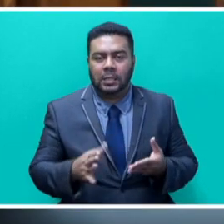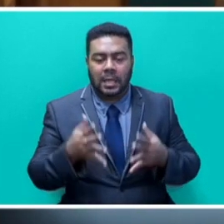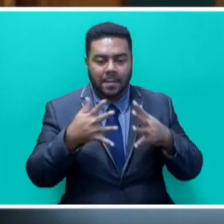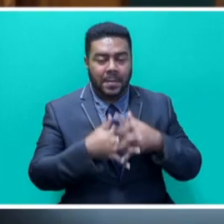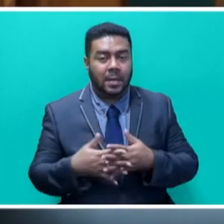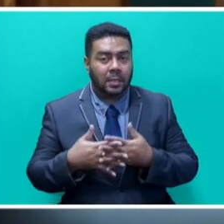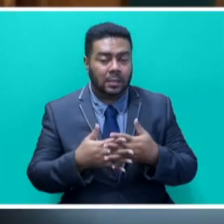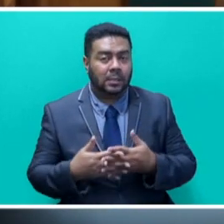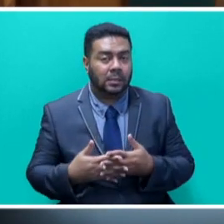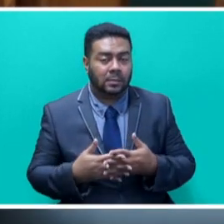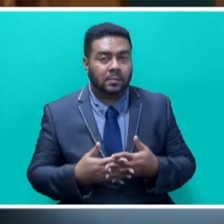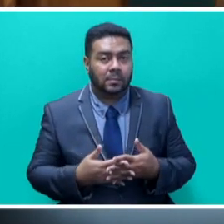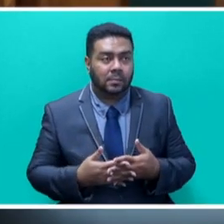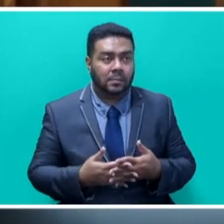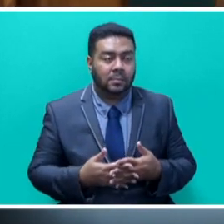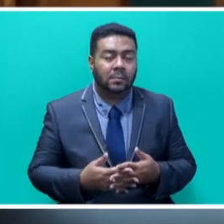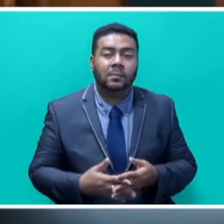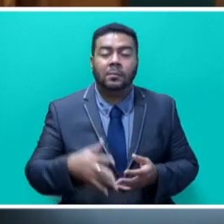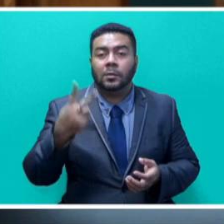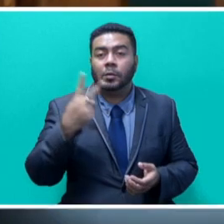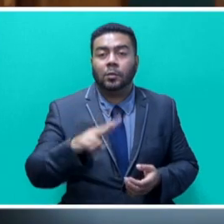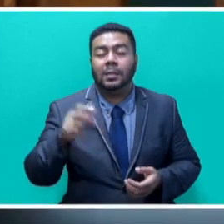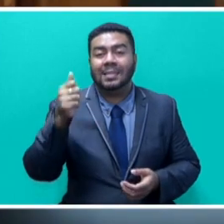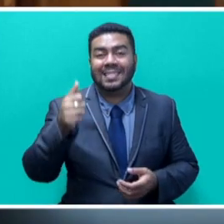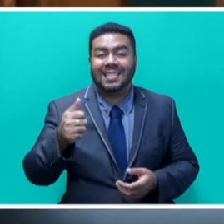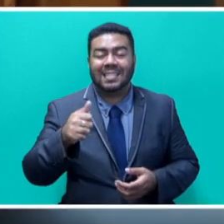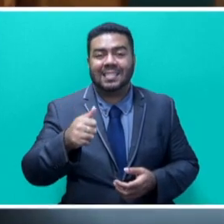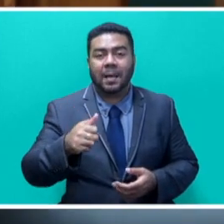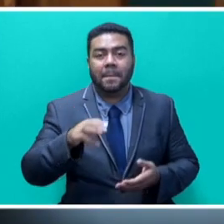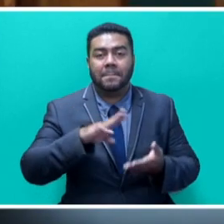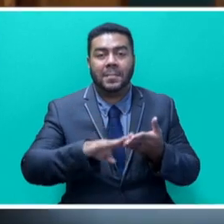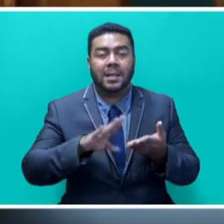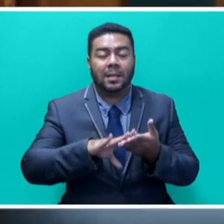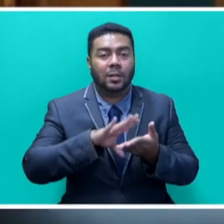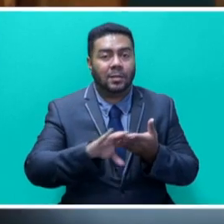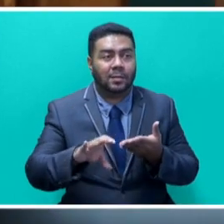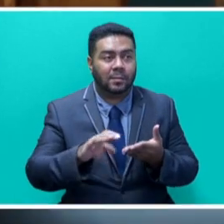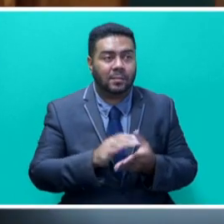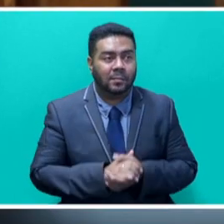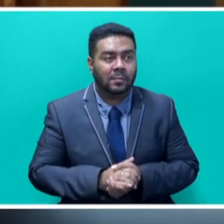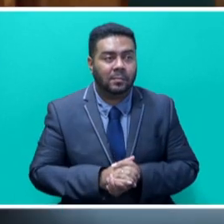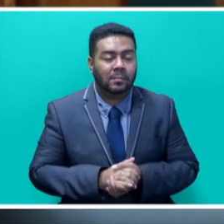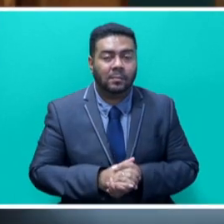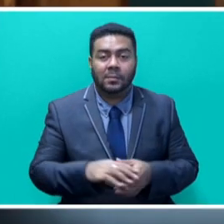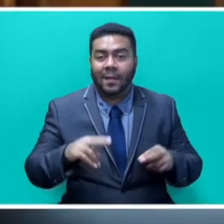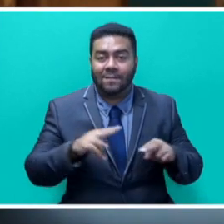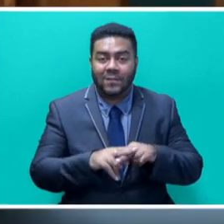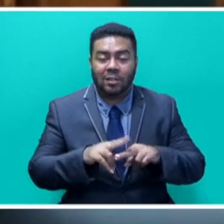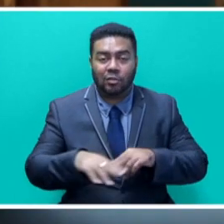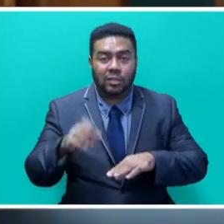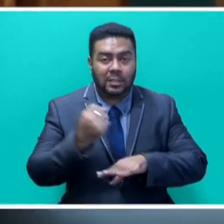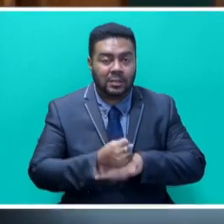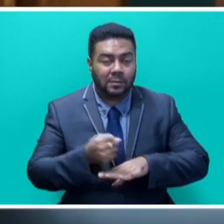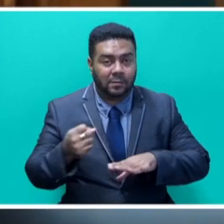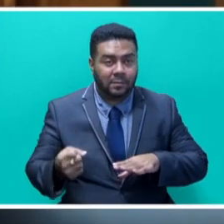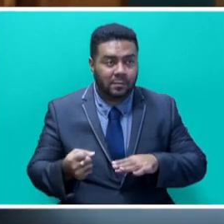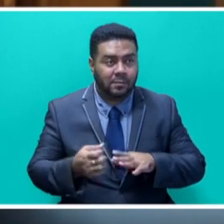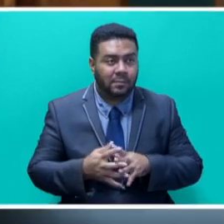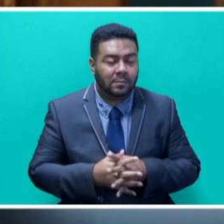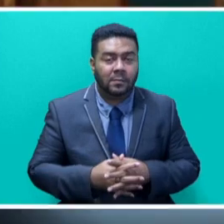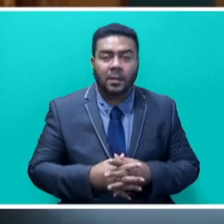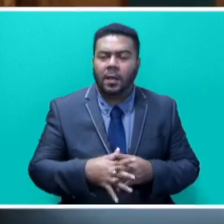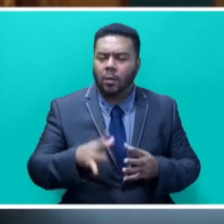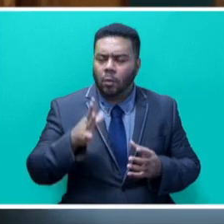US, approximately $26 million Fijian dollars. The Fijian government is expected to report to the World Bank 3